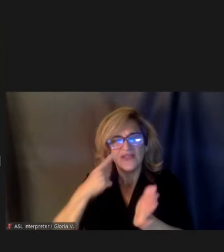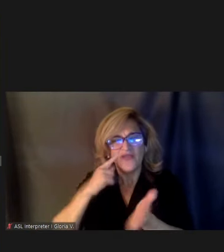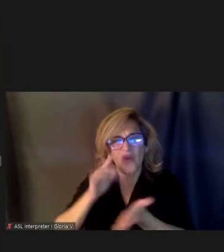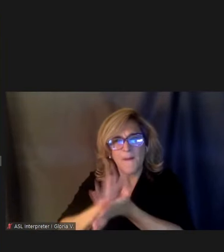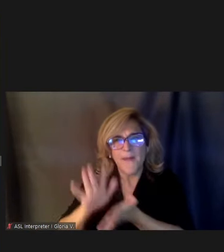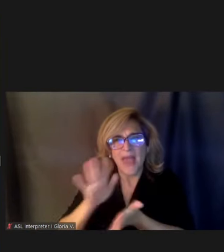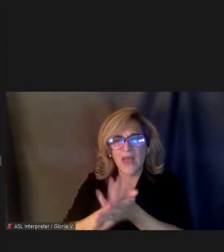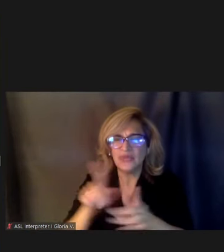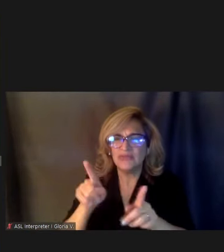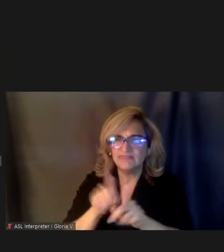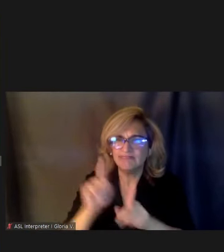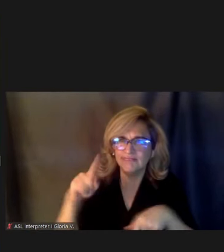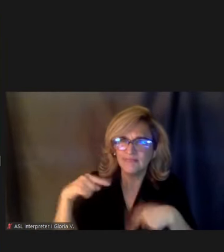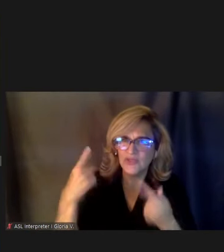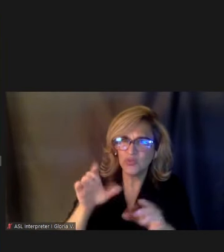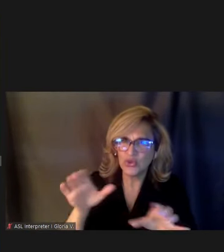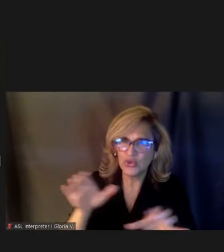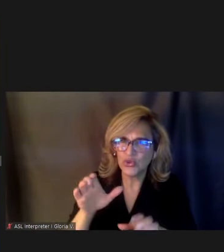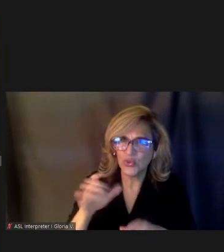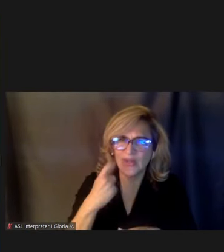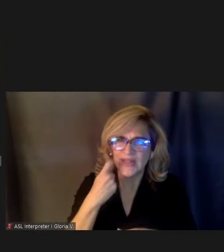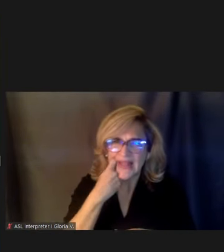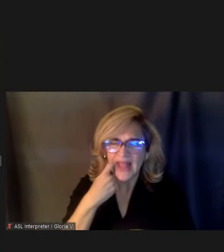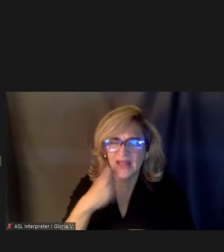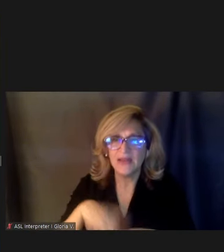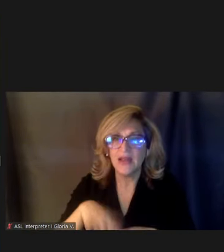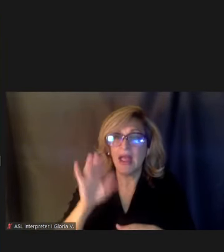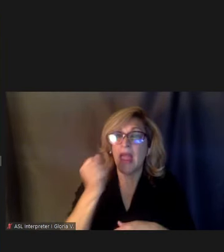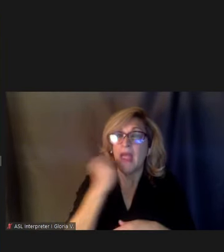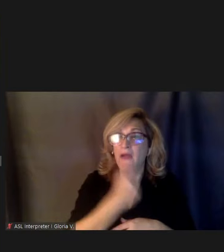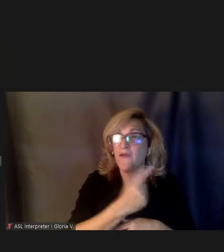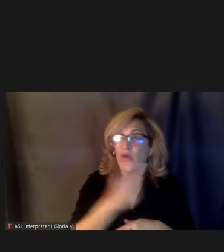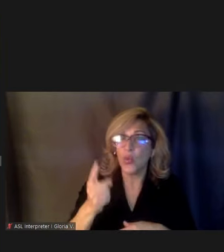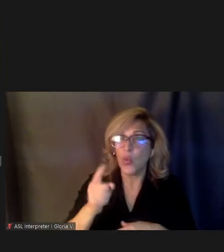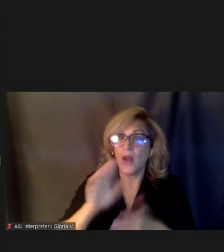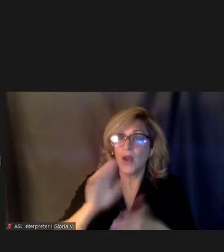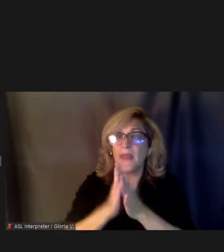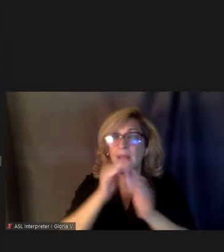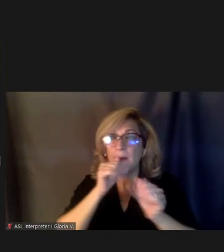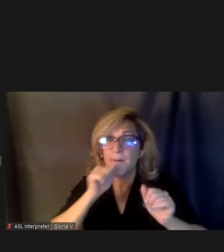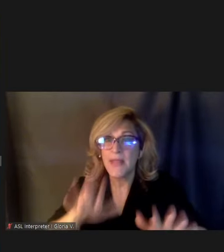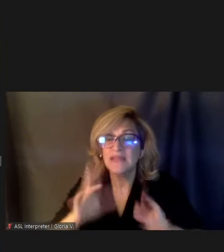like you've been doing lately. So everyone, be blessed. Visit